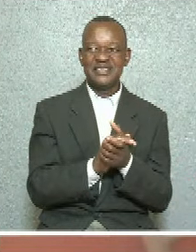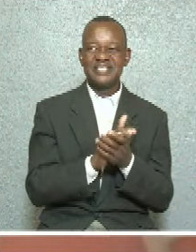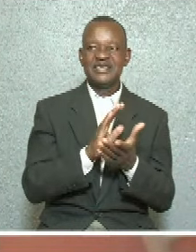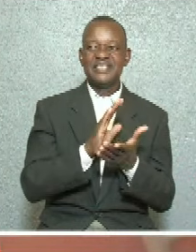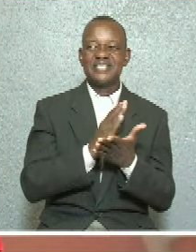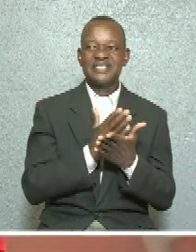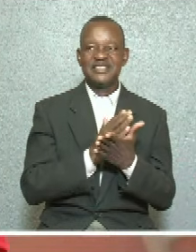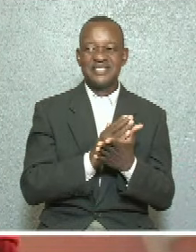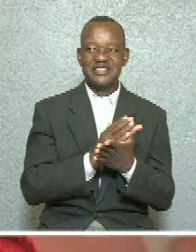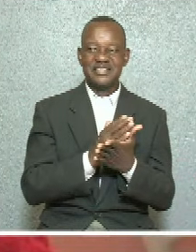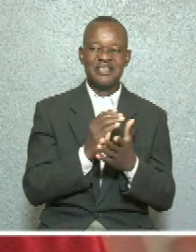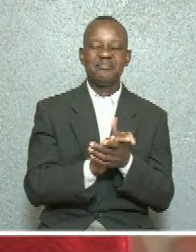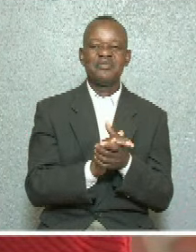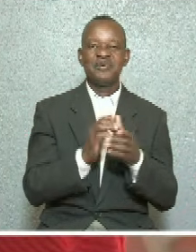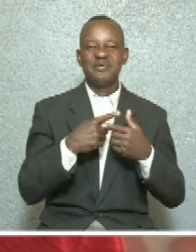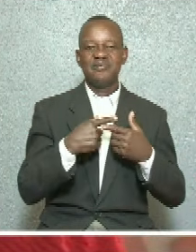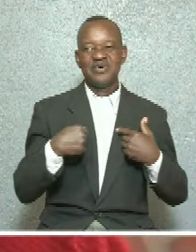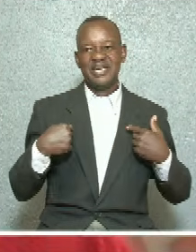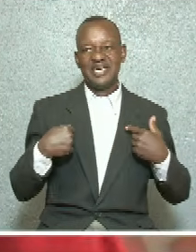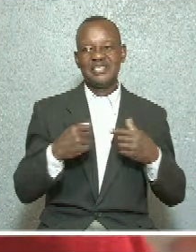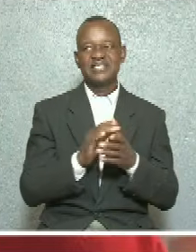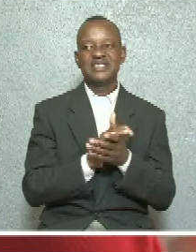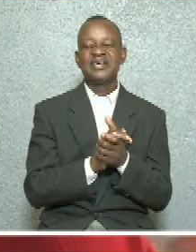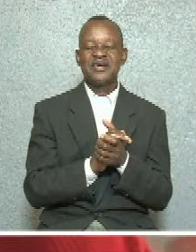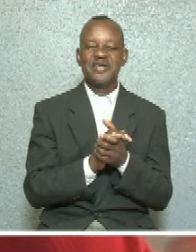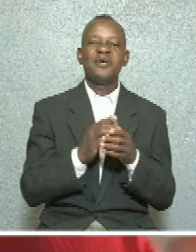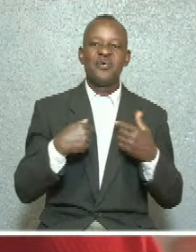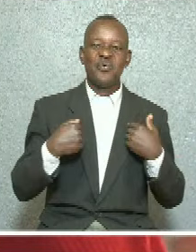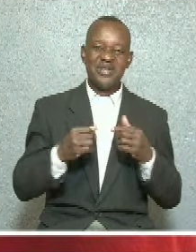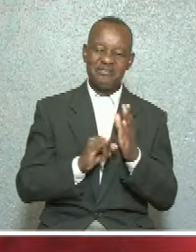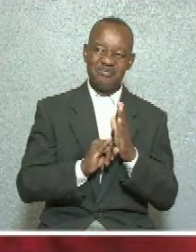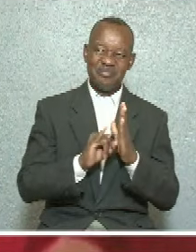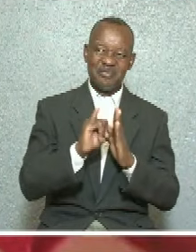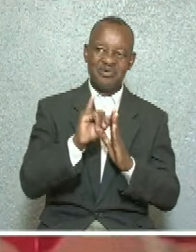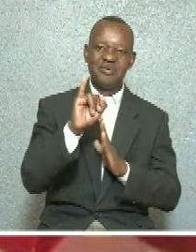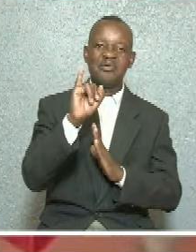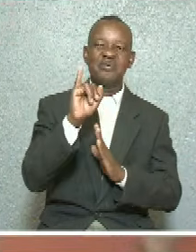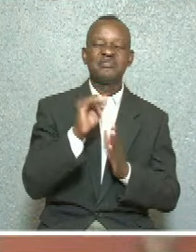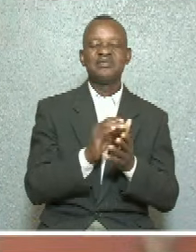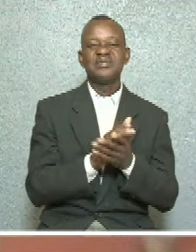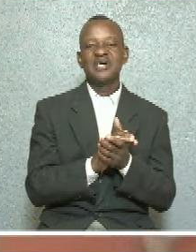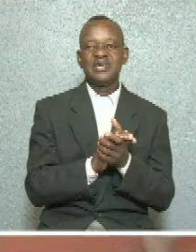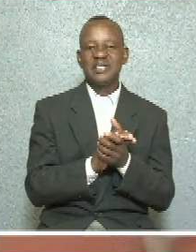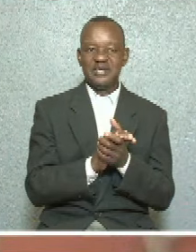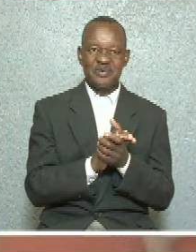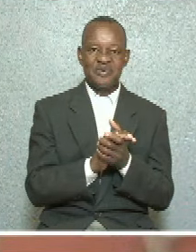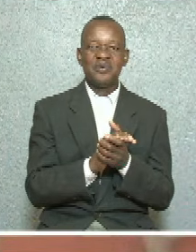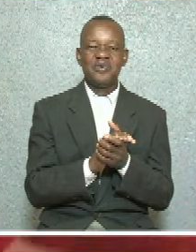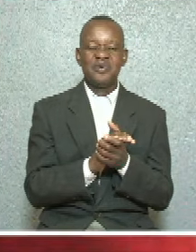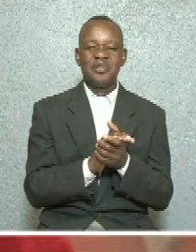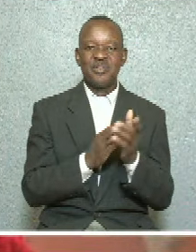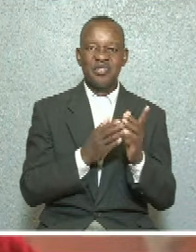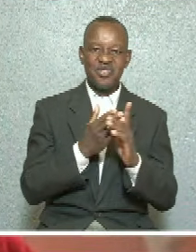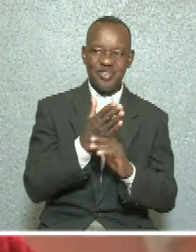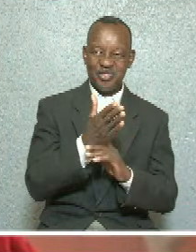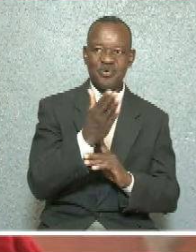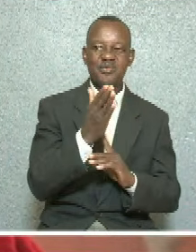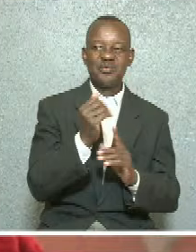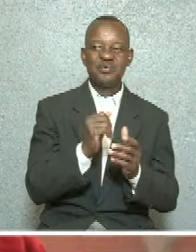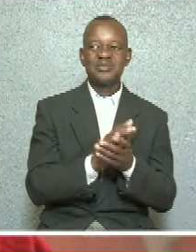pay. It's like we have gone through this institution called pay and we have come out better.